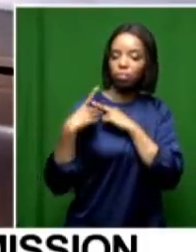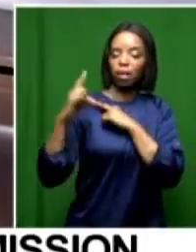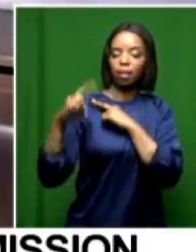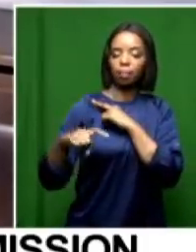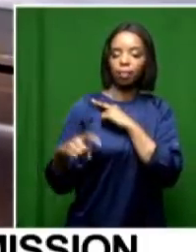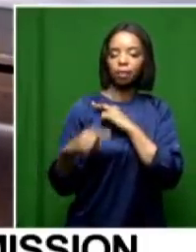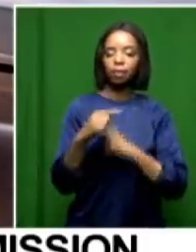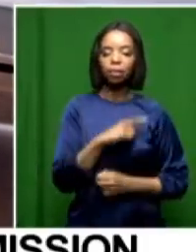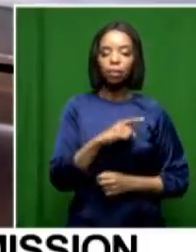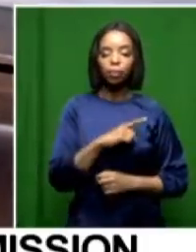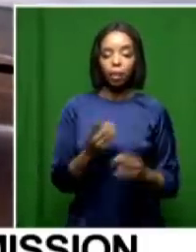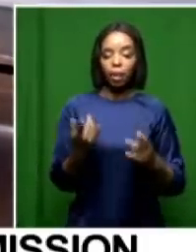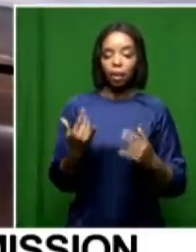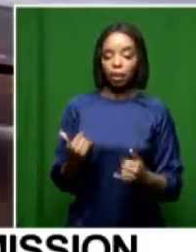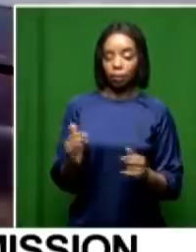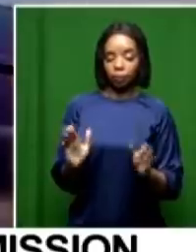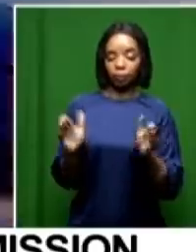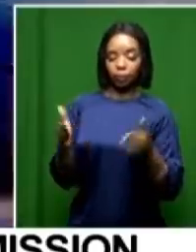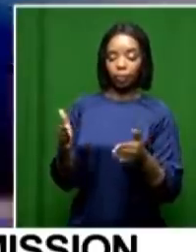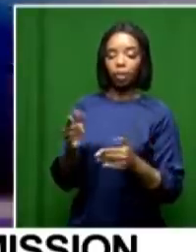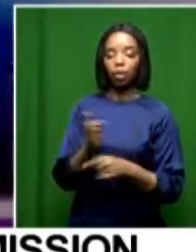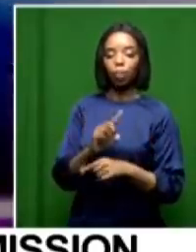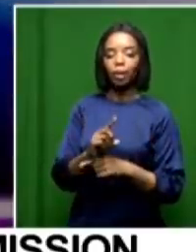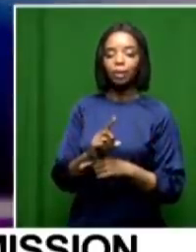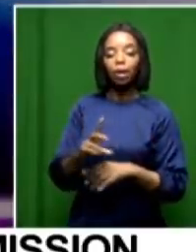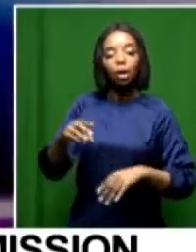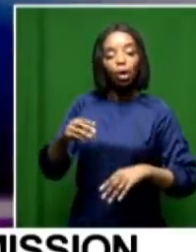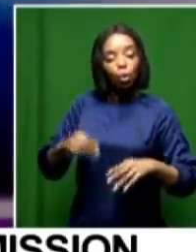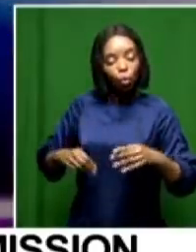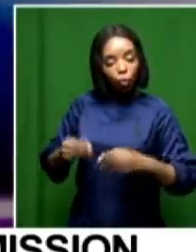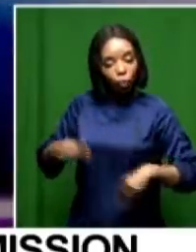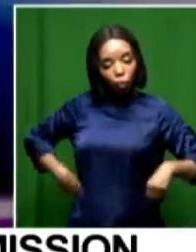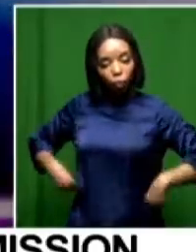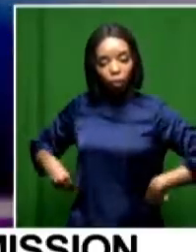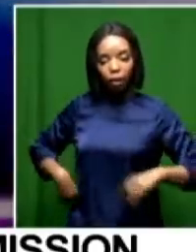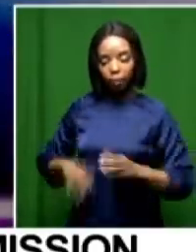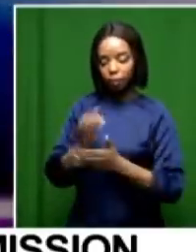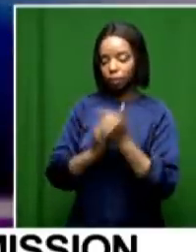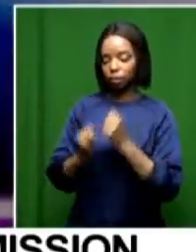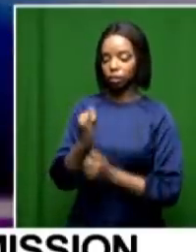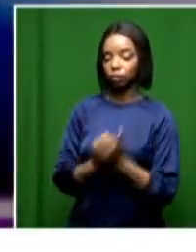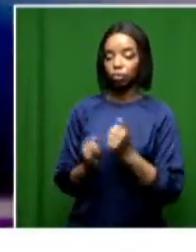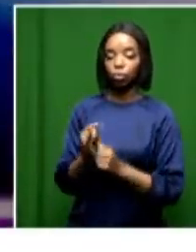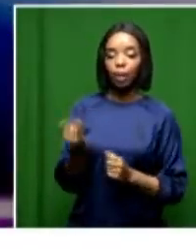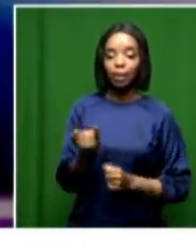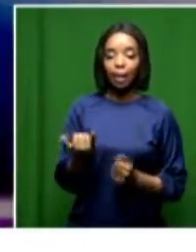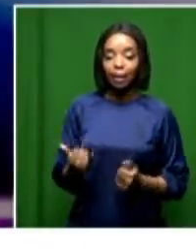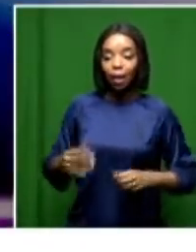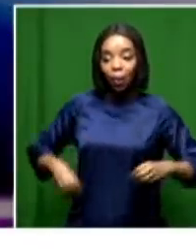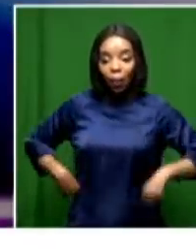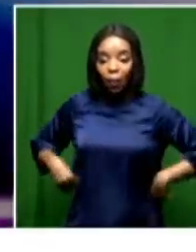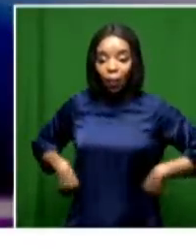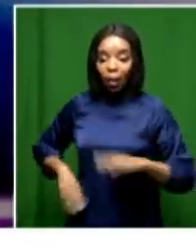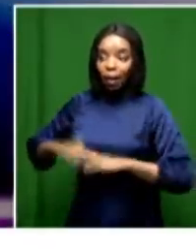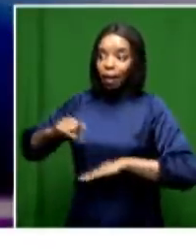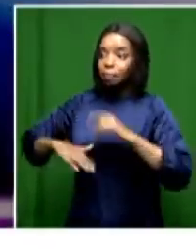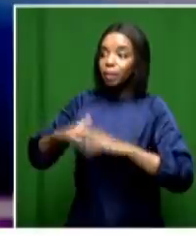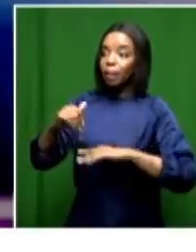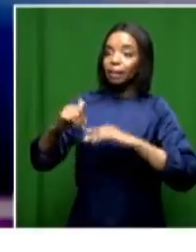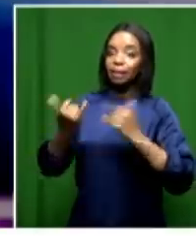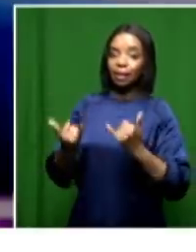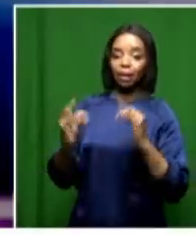hold corrupt individuals accountable for even meager things like corruption relating to building stadiums, tackling Glencore is going to